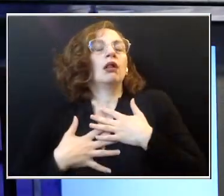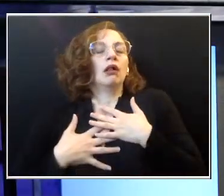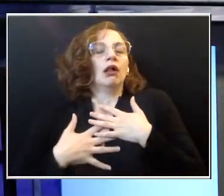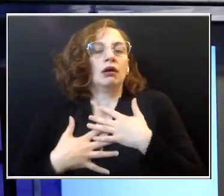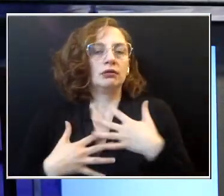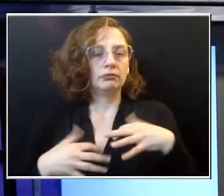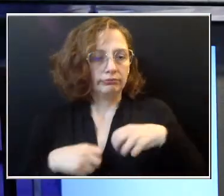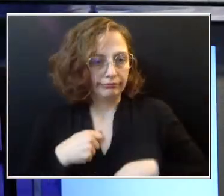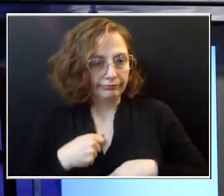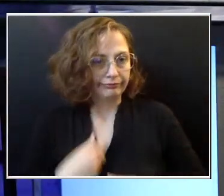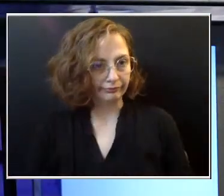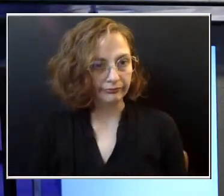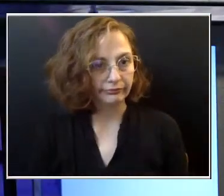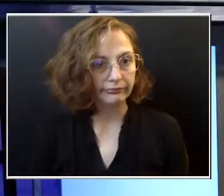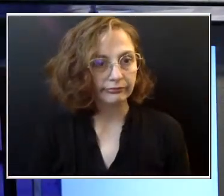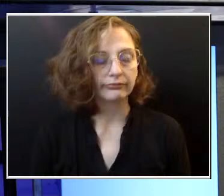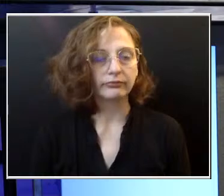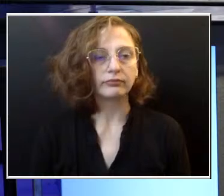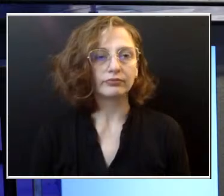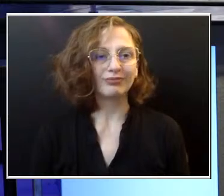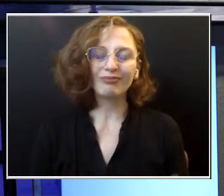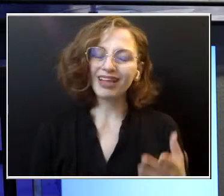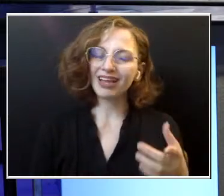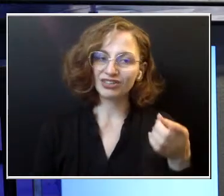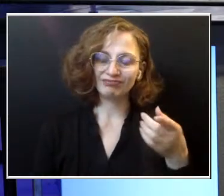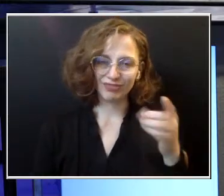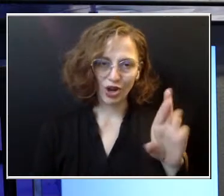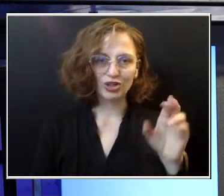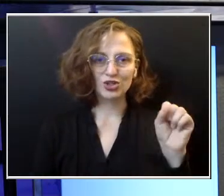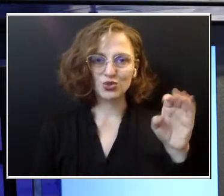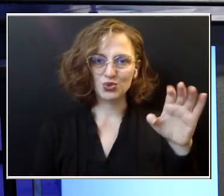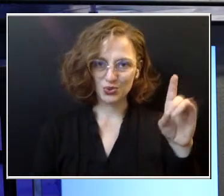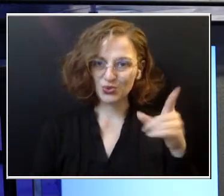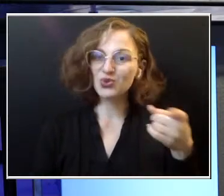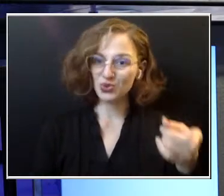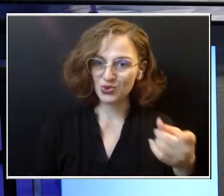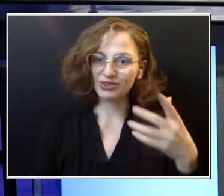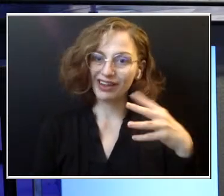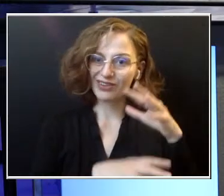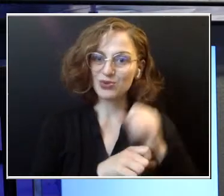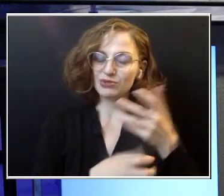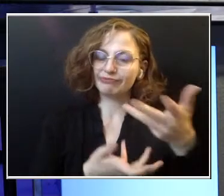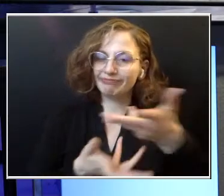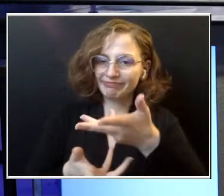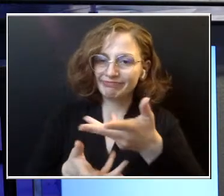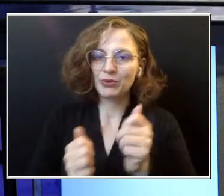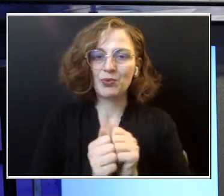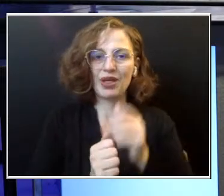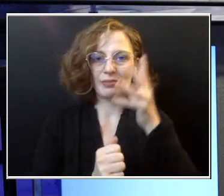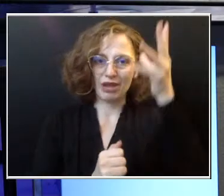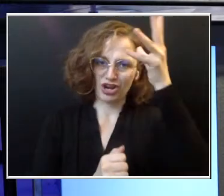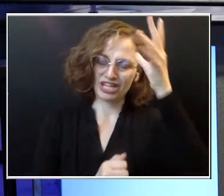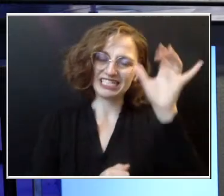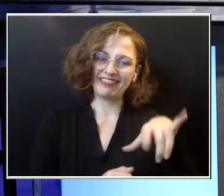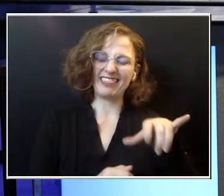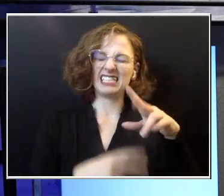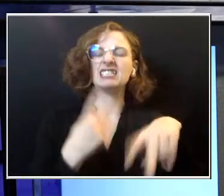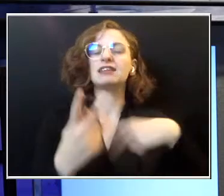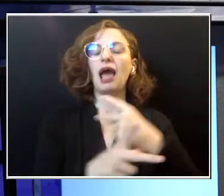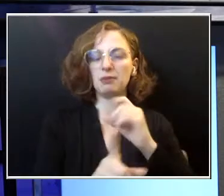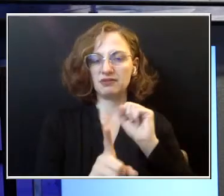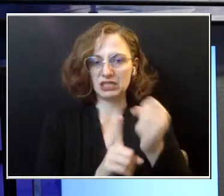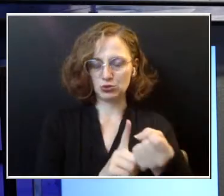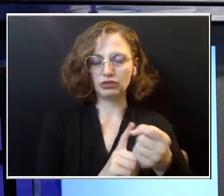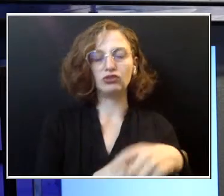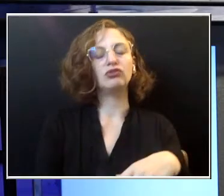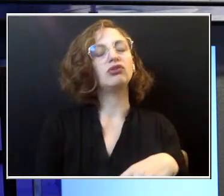through these issues. We know that Camden spent a lot of time sedated. So tell us a little bit about what